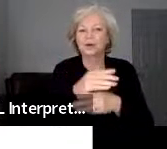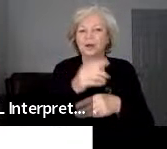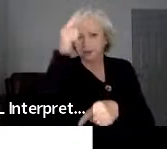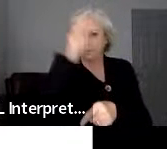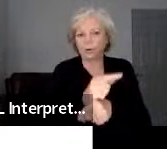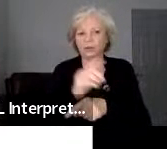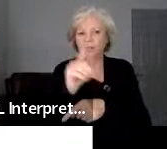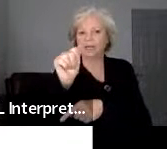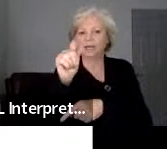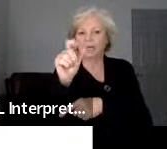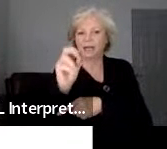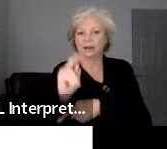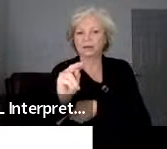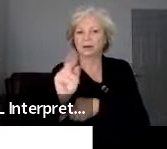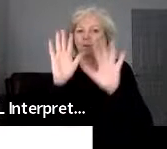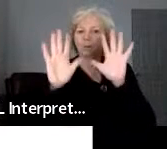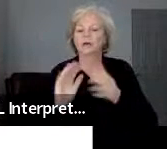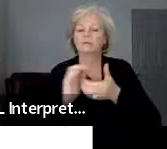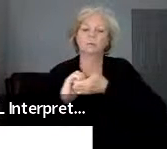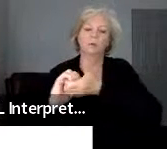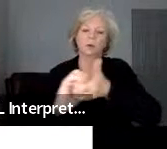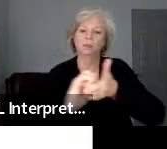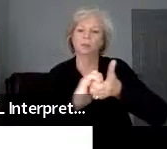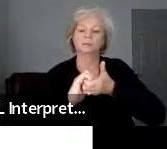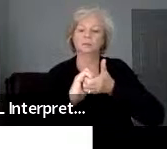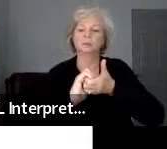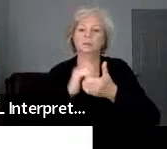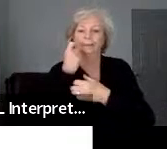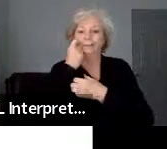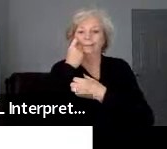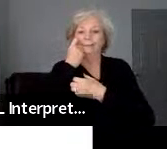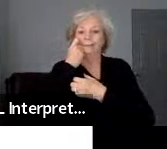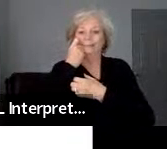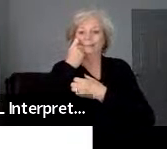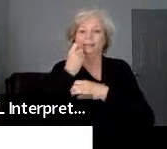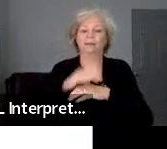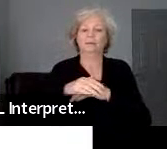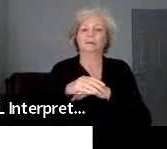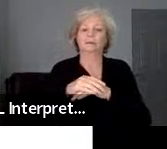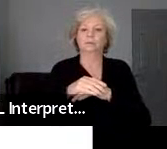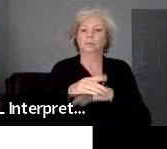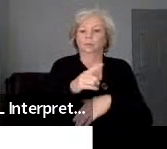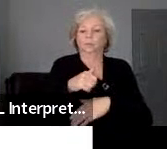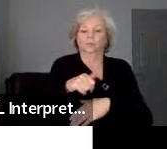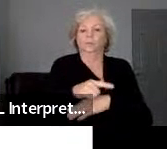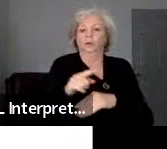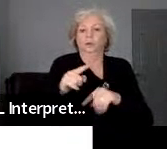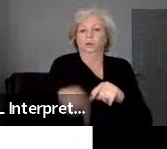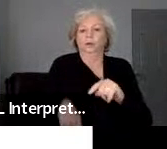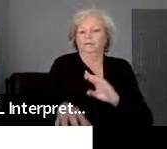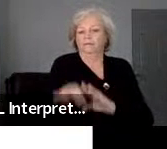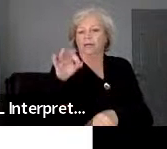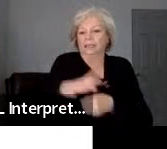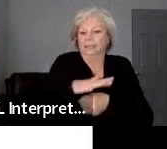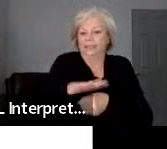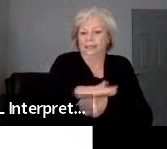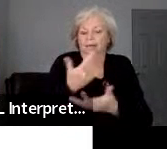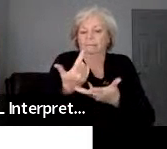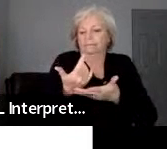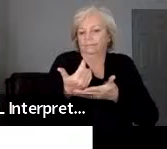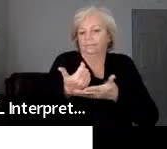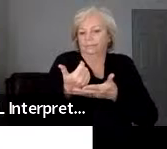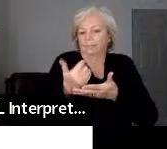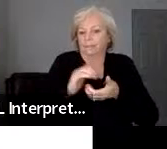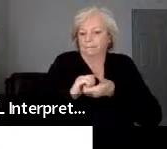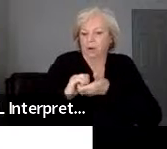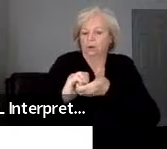great partners. Just recently, we couldn't find, enough partners